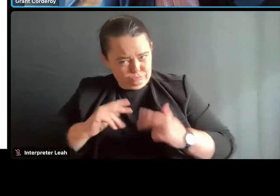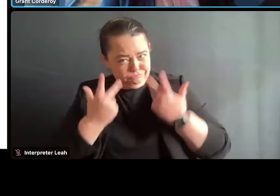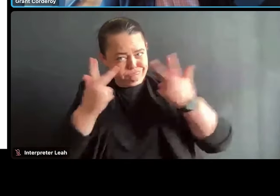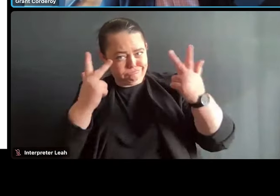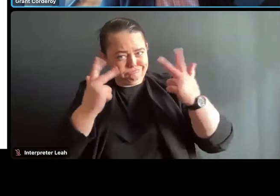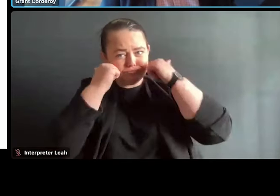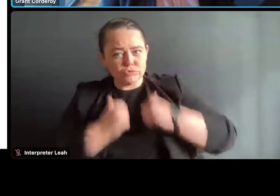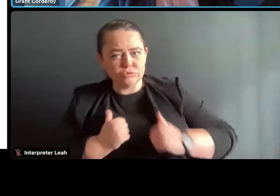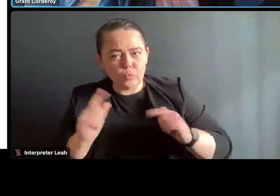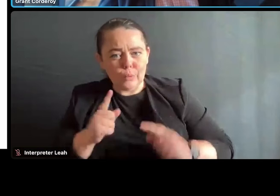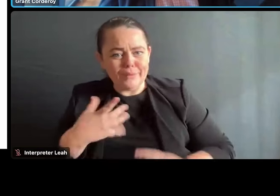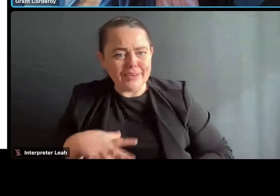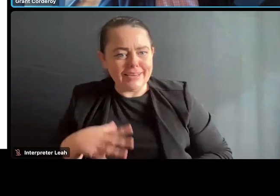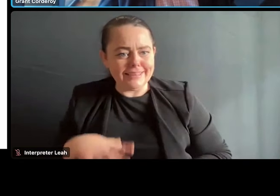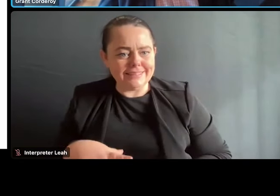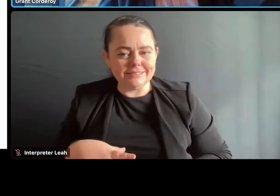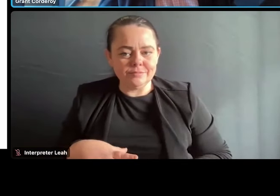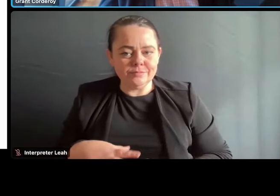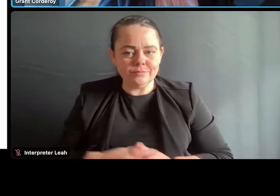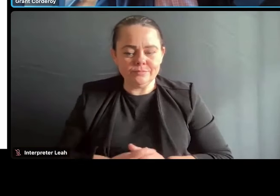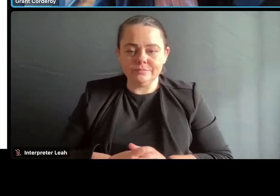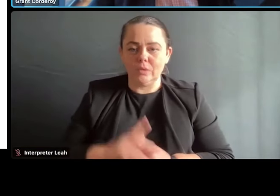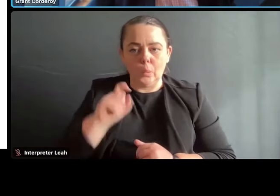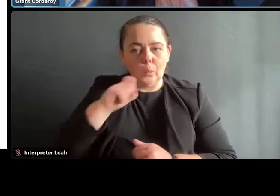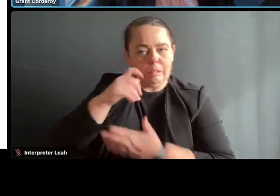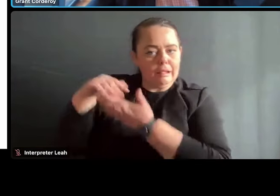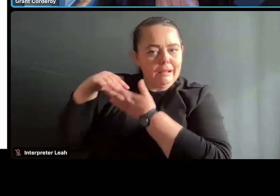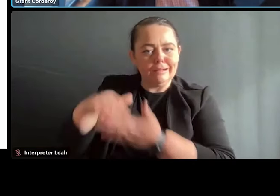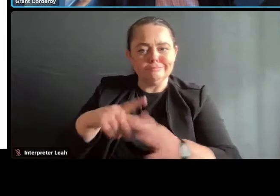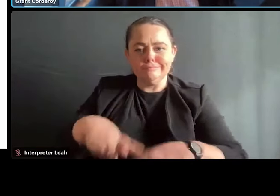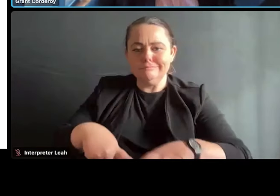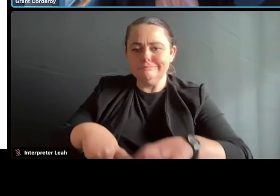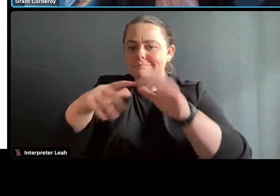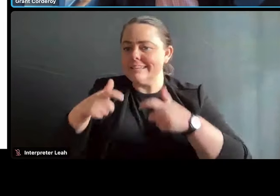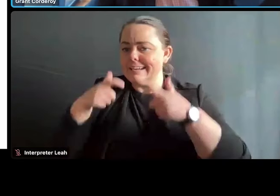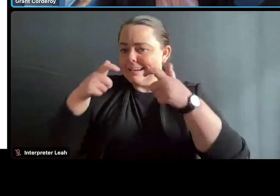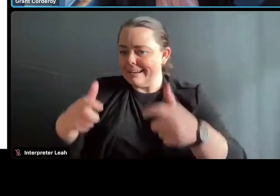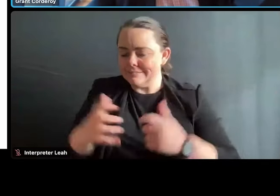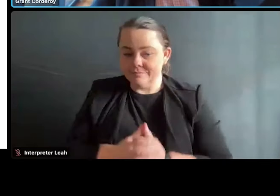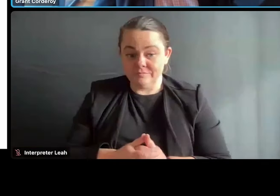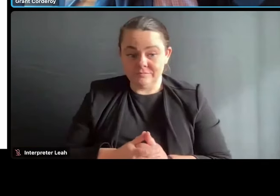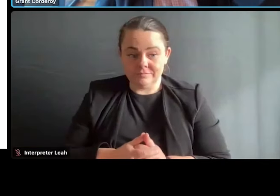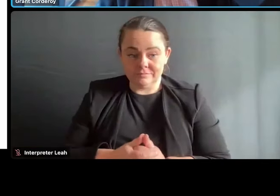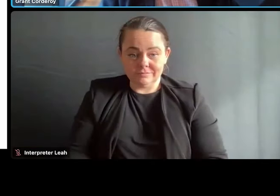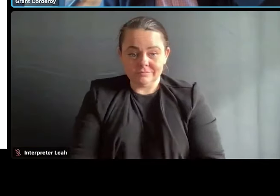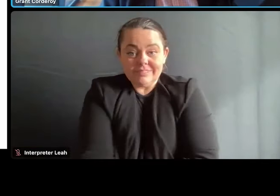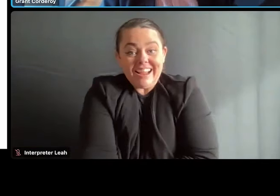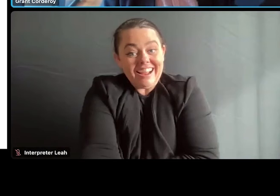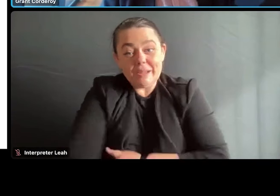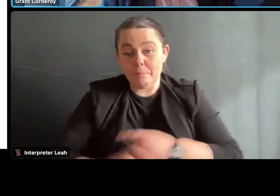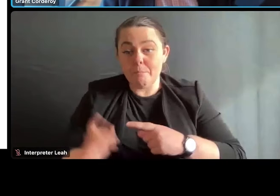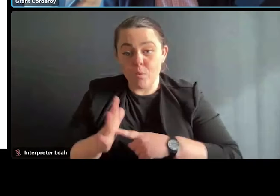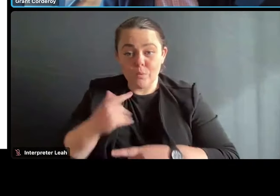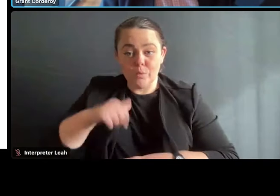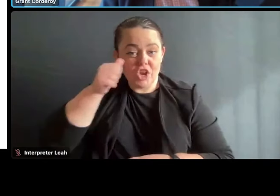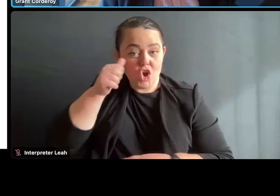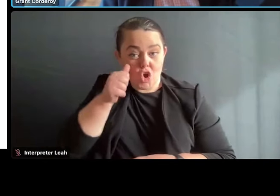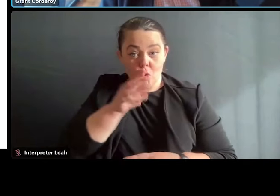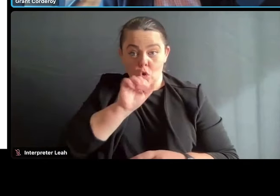so getting the split between agency, allied health and other care staff is going to be very important for those sorts of areas.